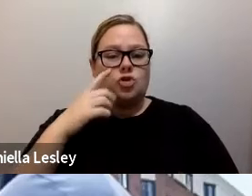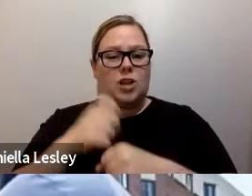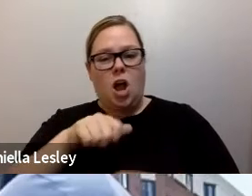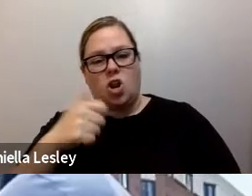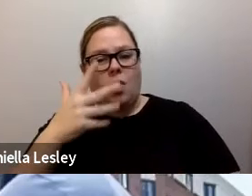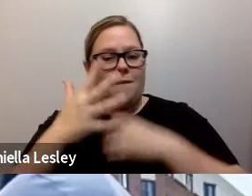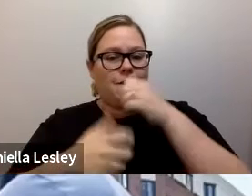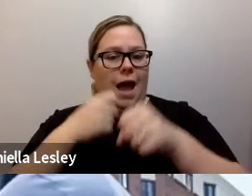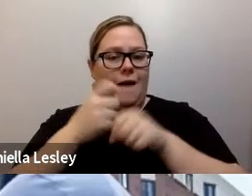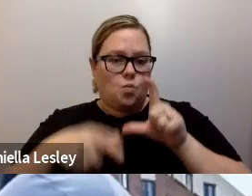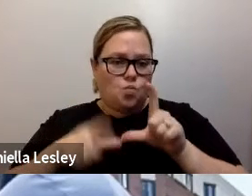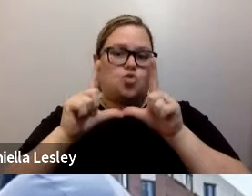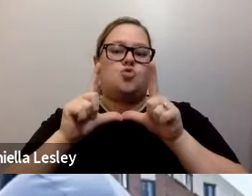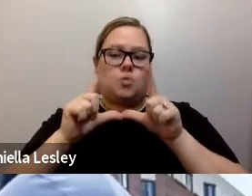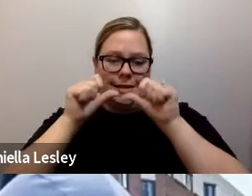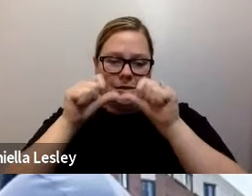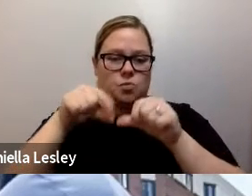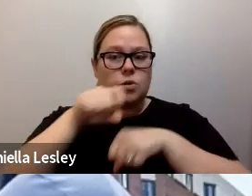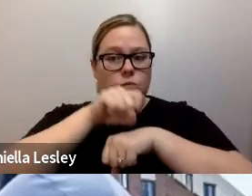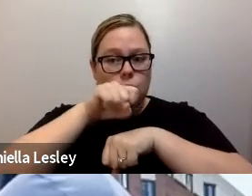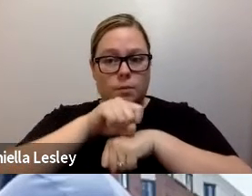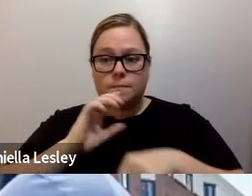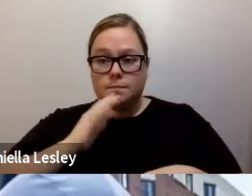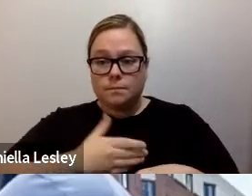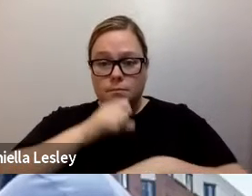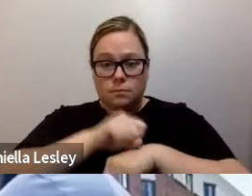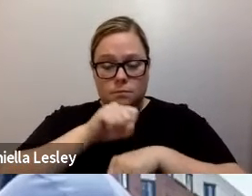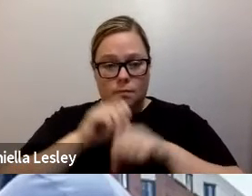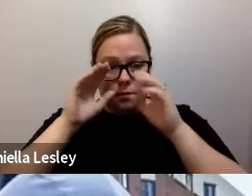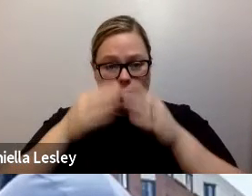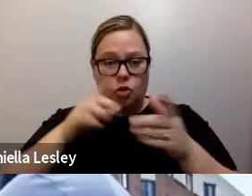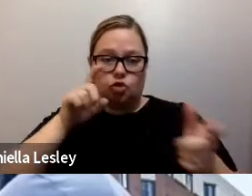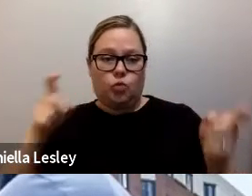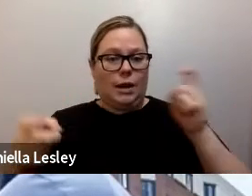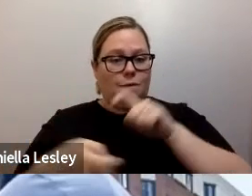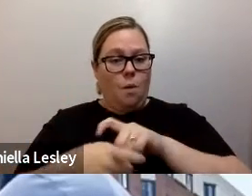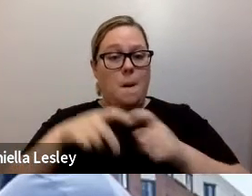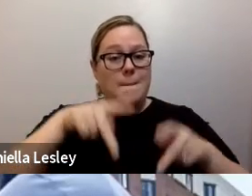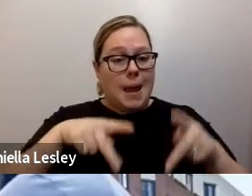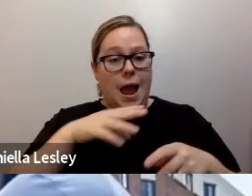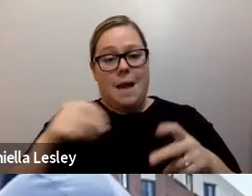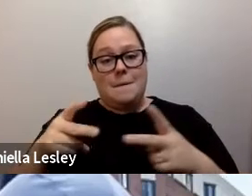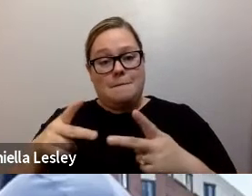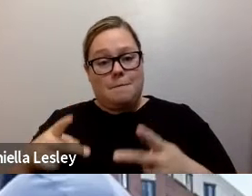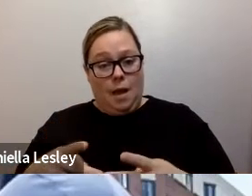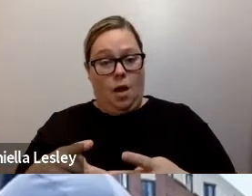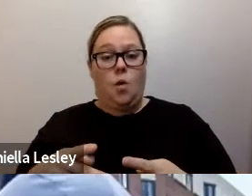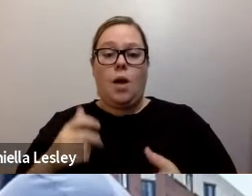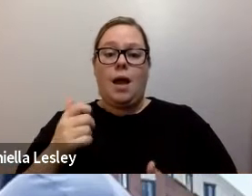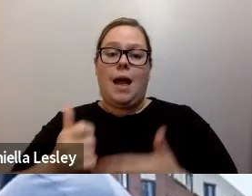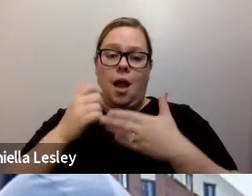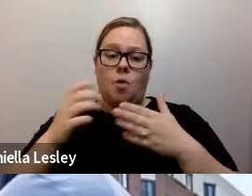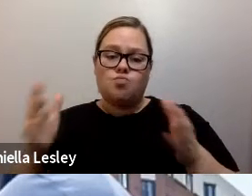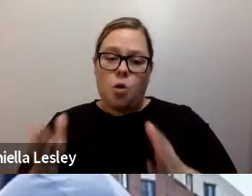to continue this work. So our work is focused on transforming people and places. We do health promotion